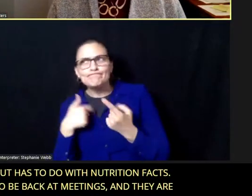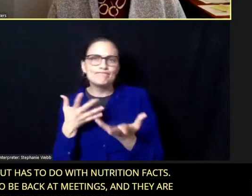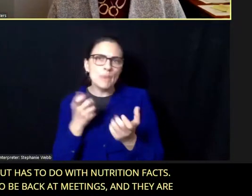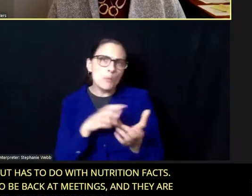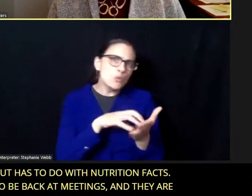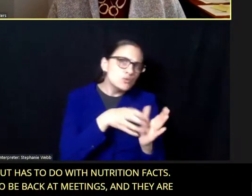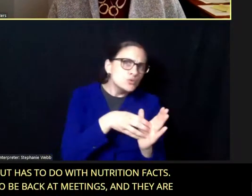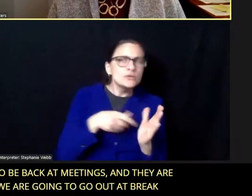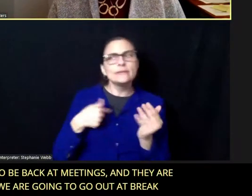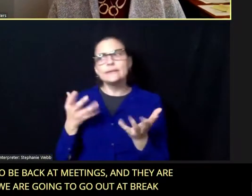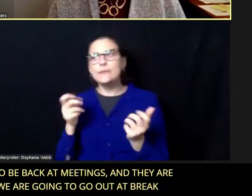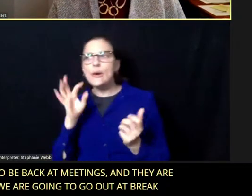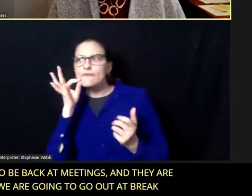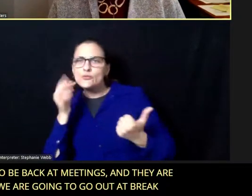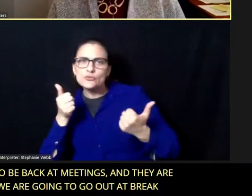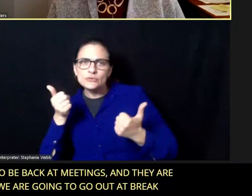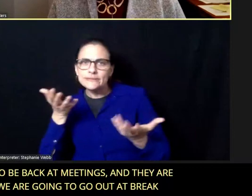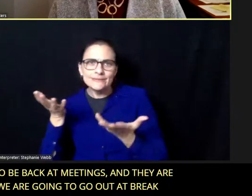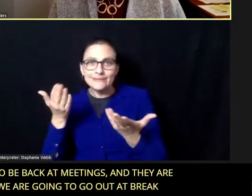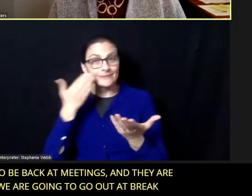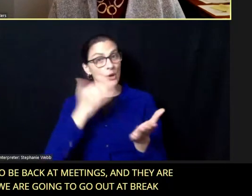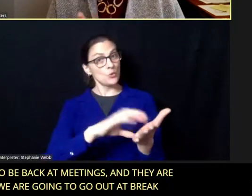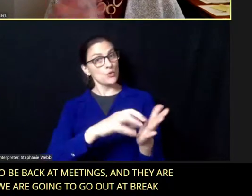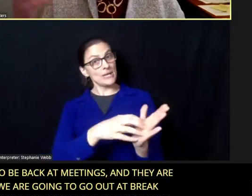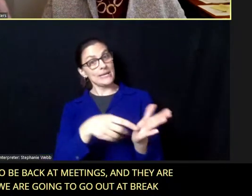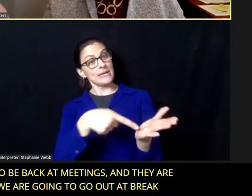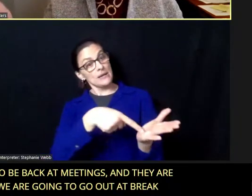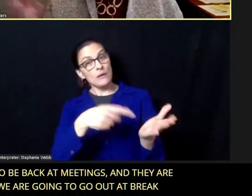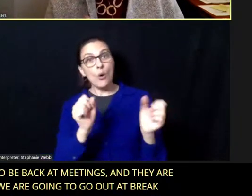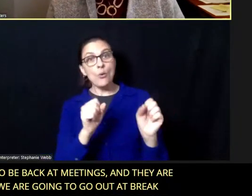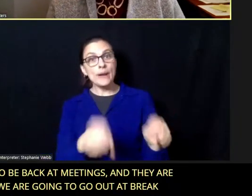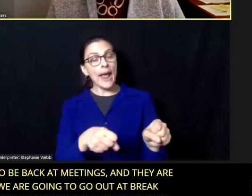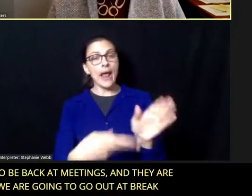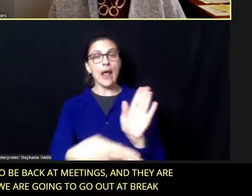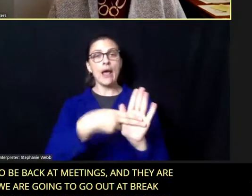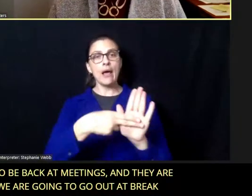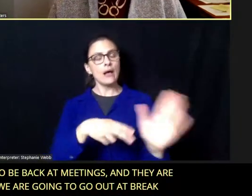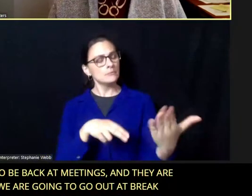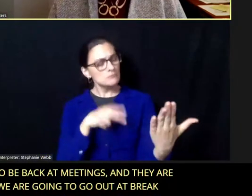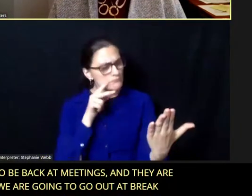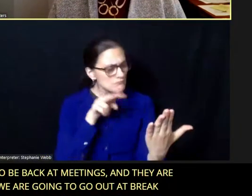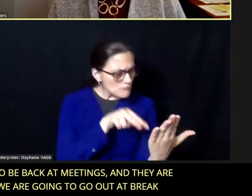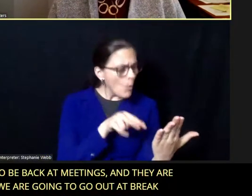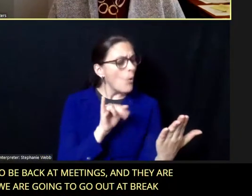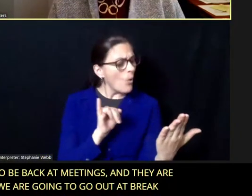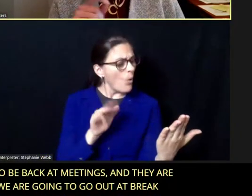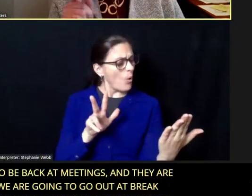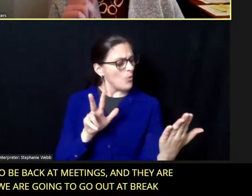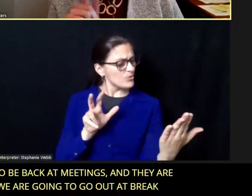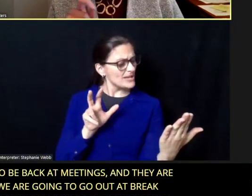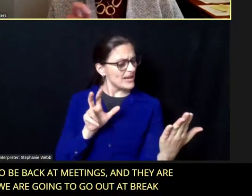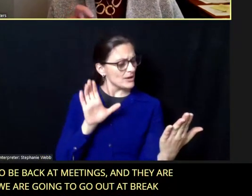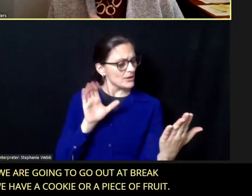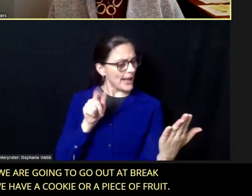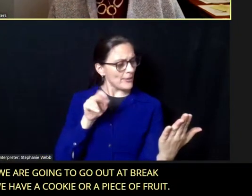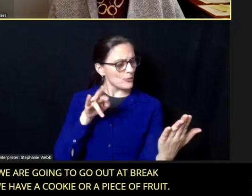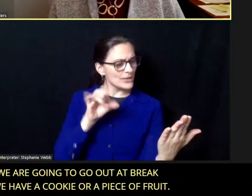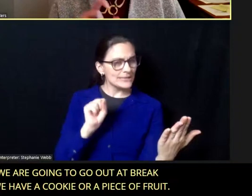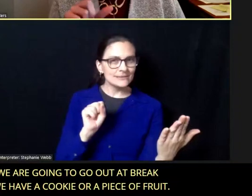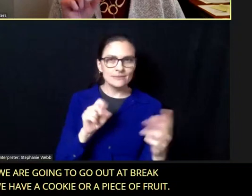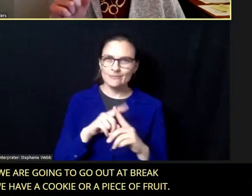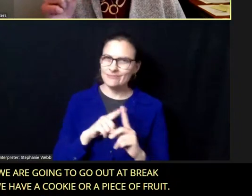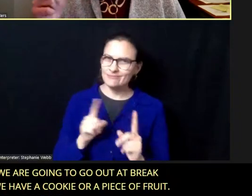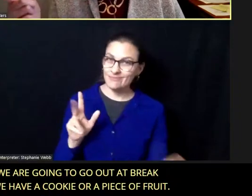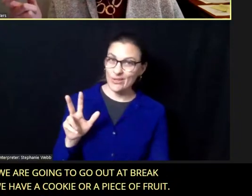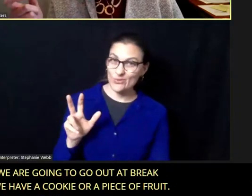You know, the cookie, you could put a calorie label on that cookie, like 300 calories or whatever, but that often isn't very meaningful to people.